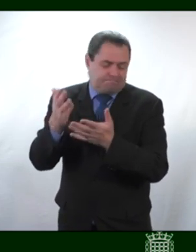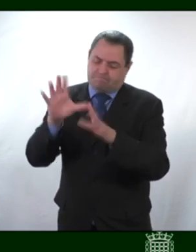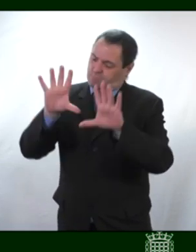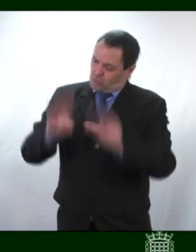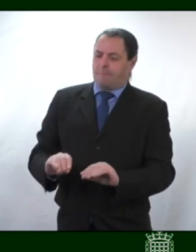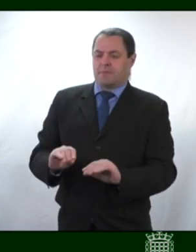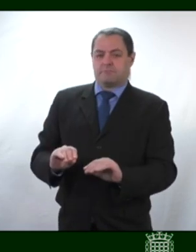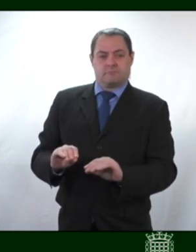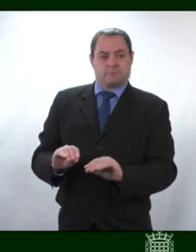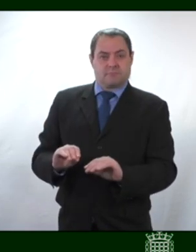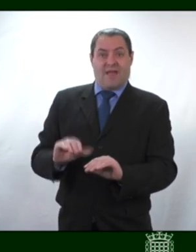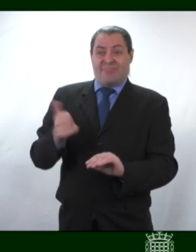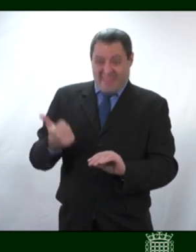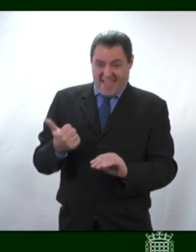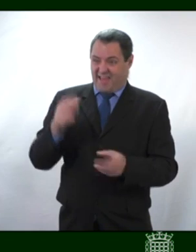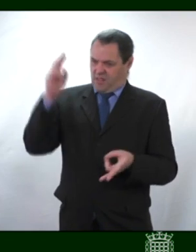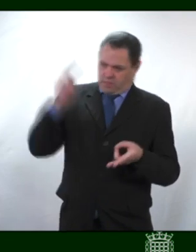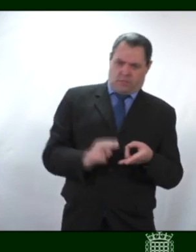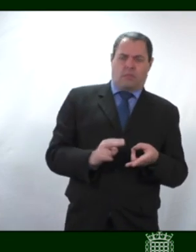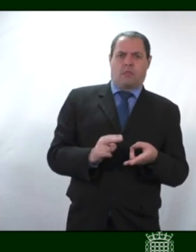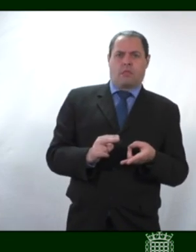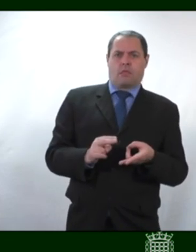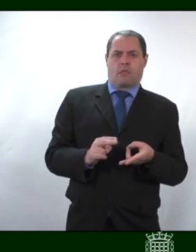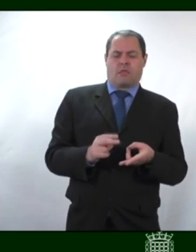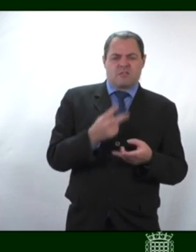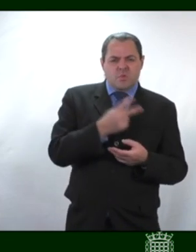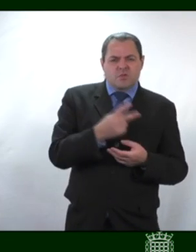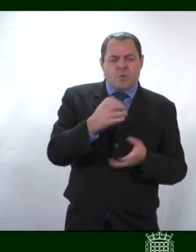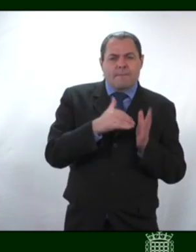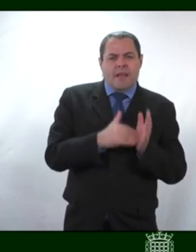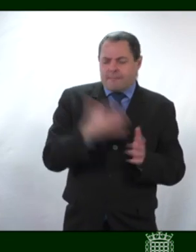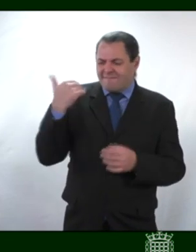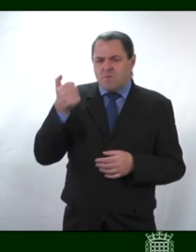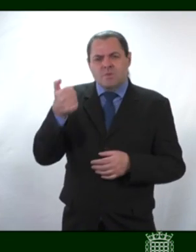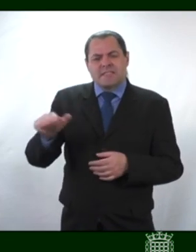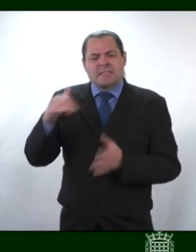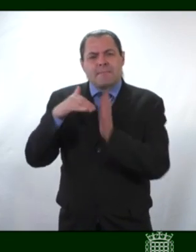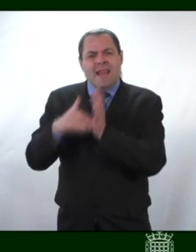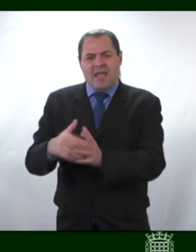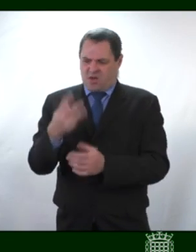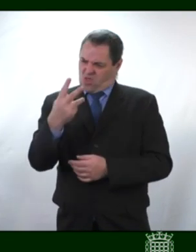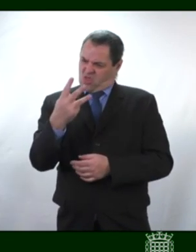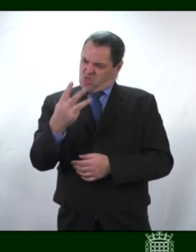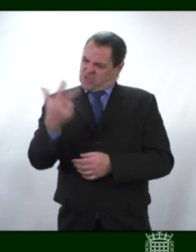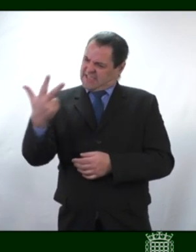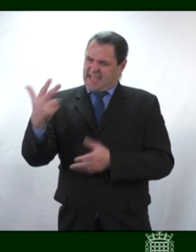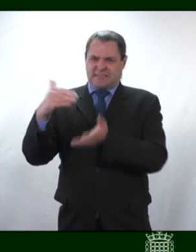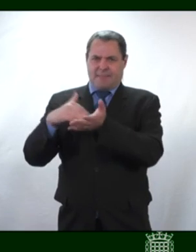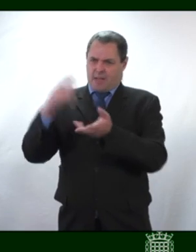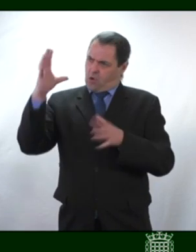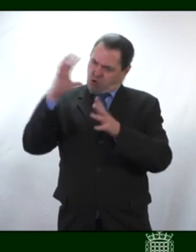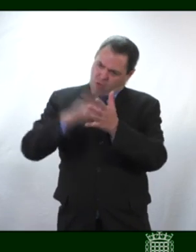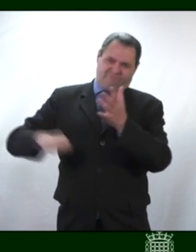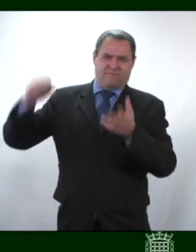million off the table. What a petty, vindictive, callous response in a national crisis, Mr. Speaker. The